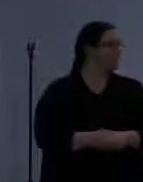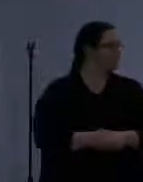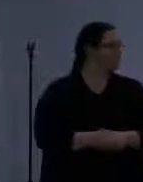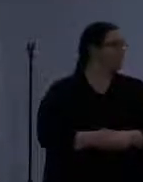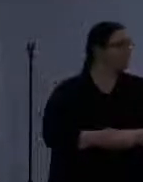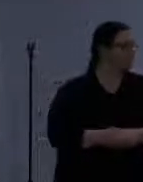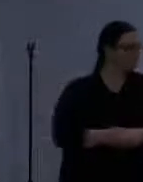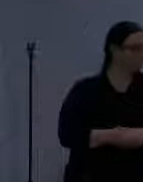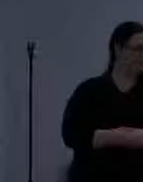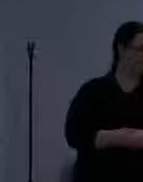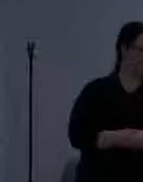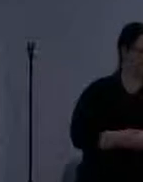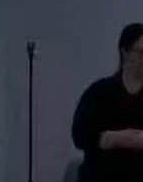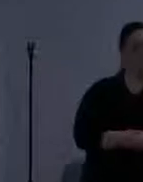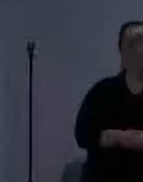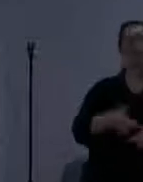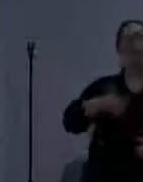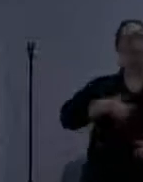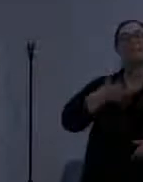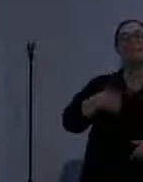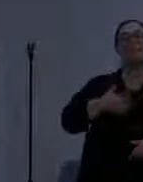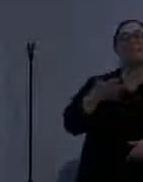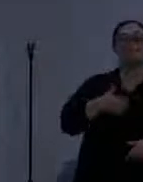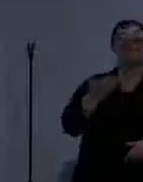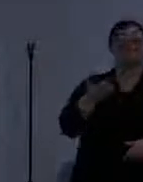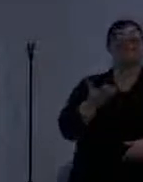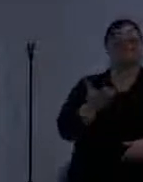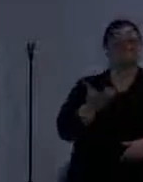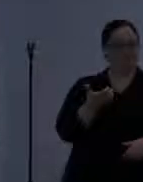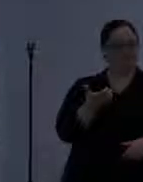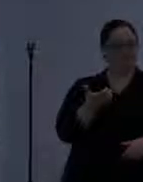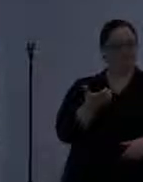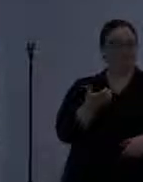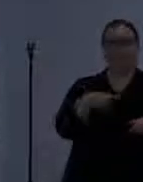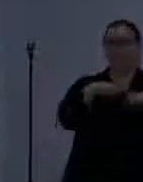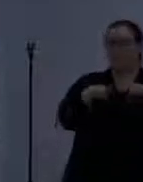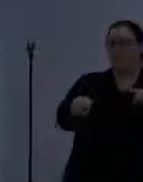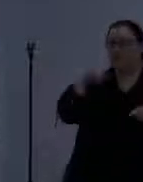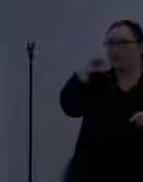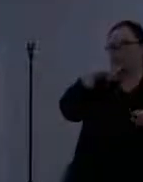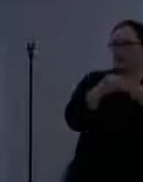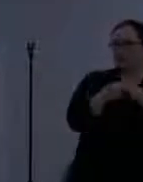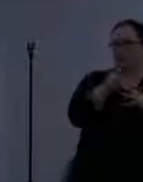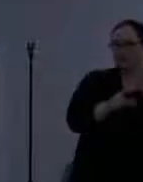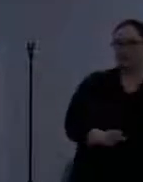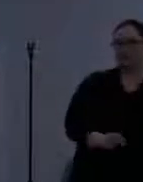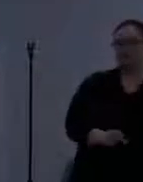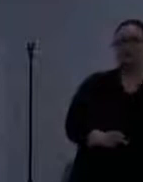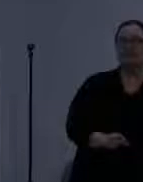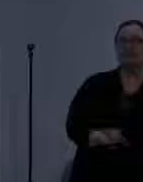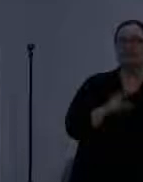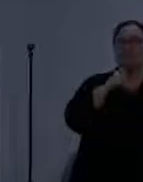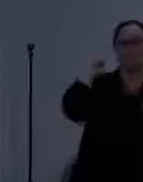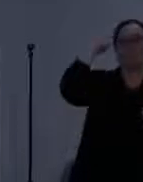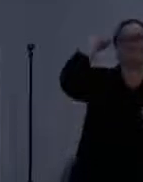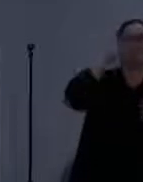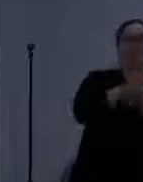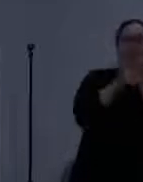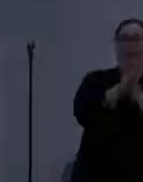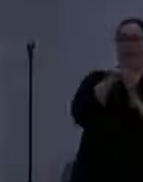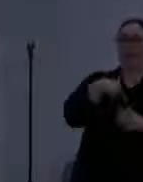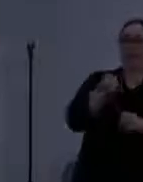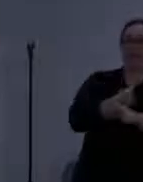This is probably the area where most people with disabilities will have interaction with the Quality and Safeguards Commission.